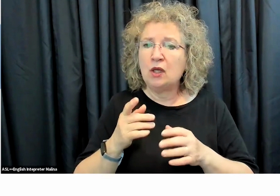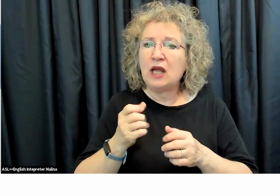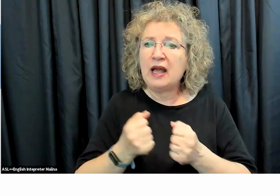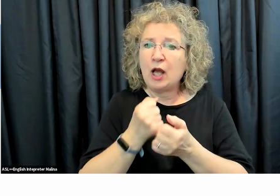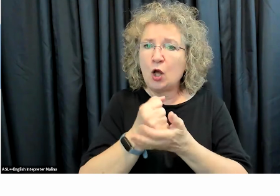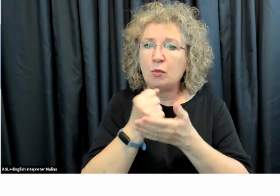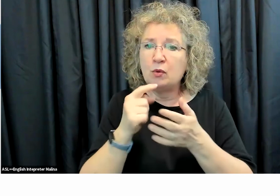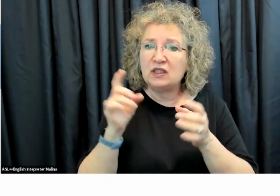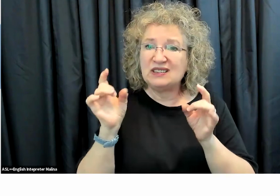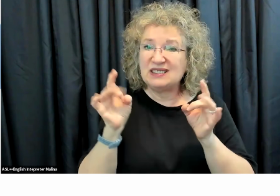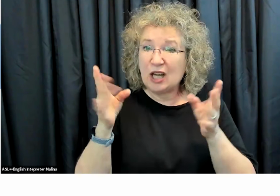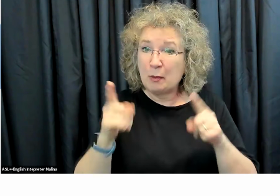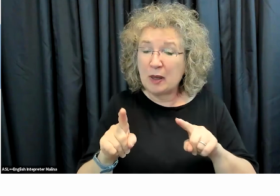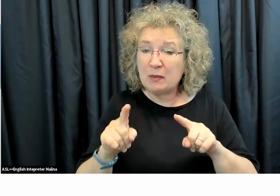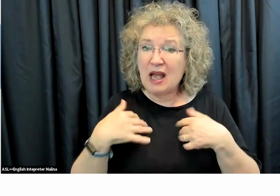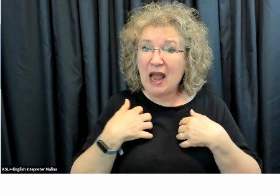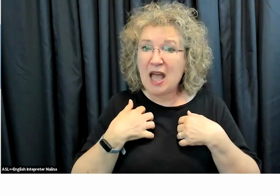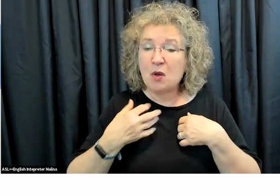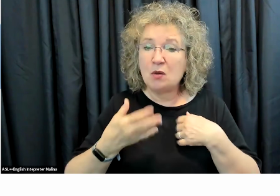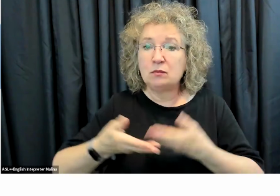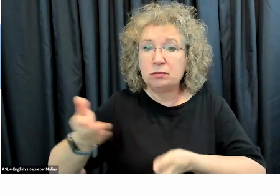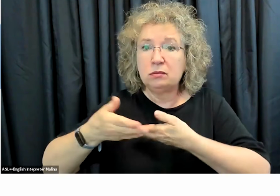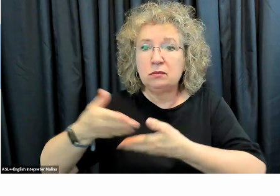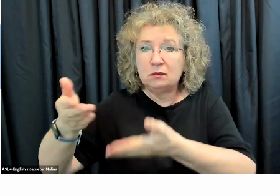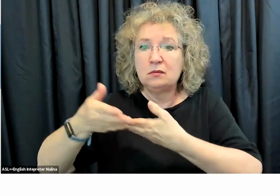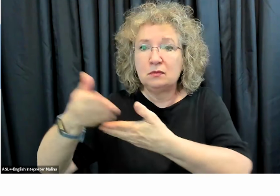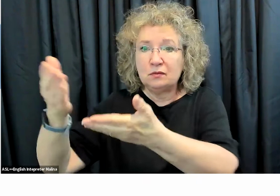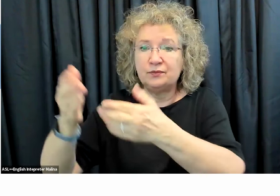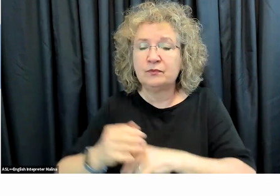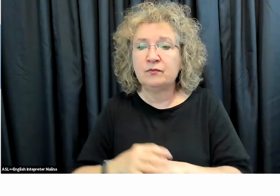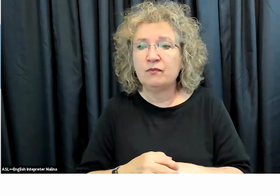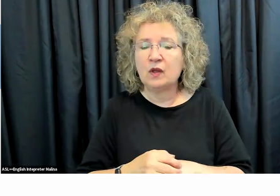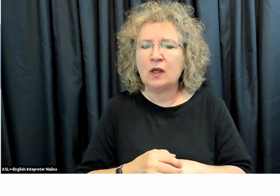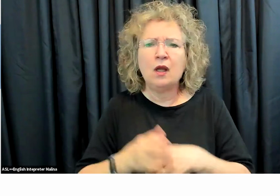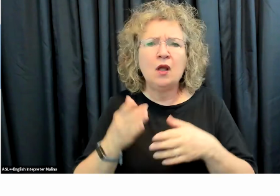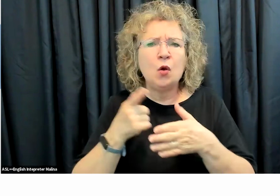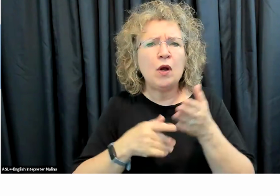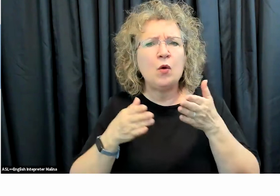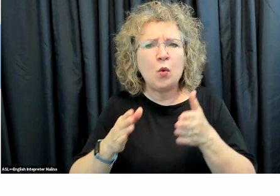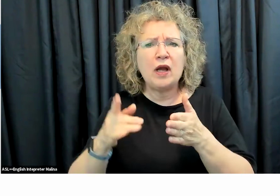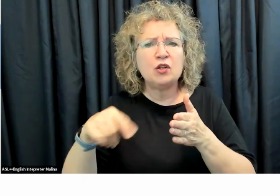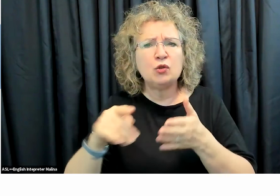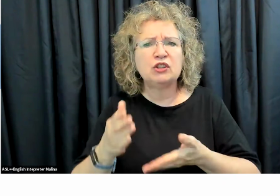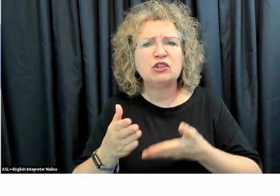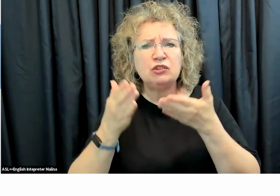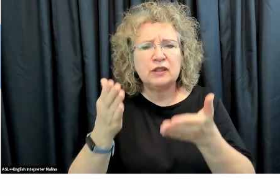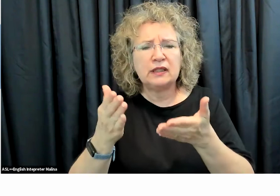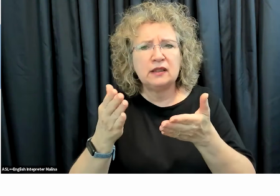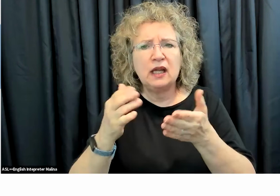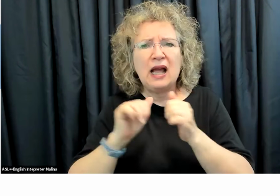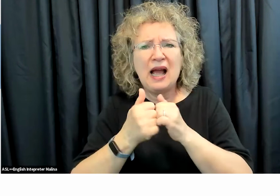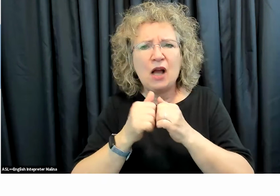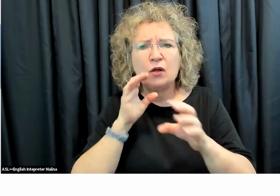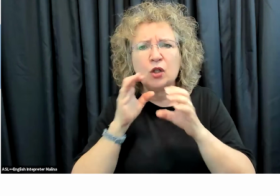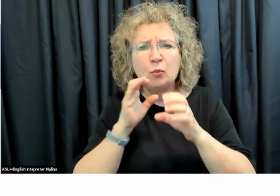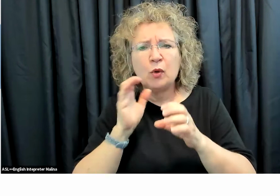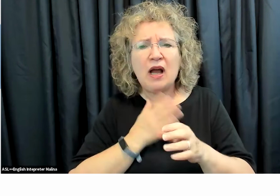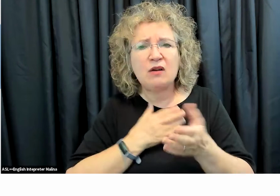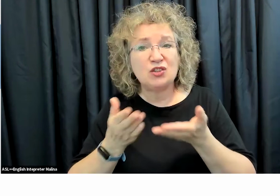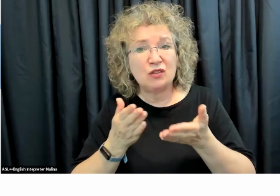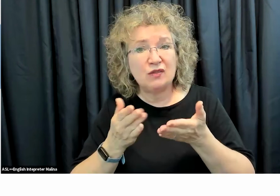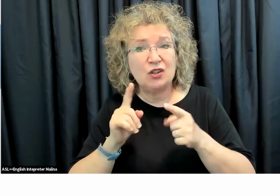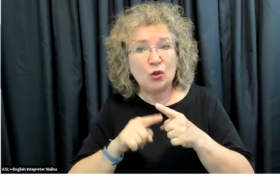disasters. What methods or in what ways would you suggest would be most effective in communicating our services to older, underserved, and